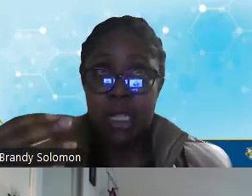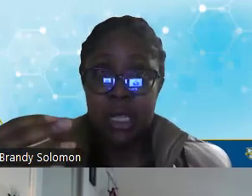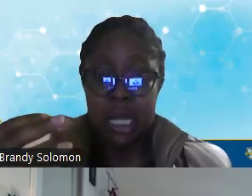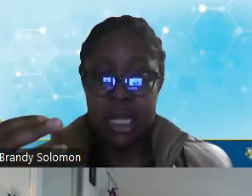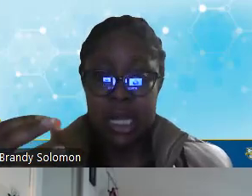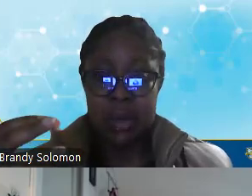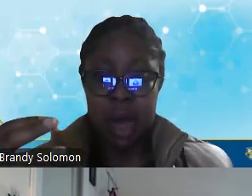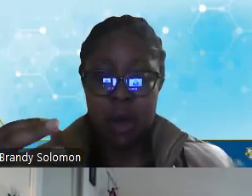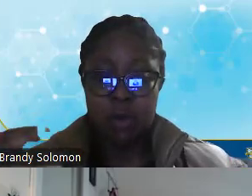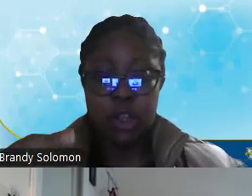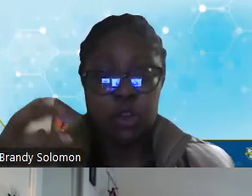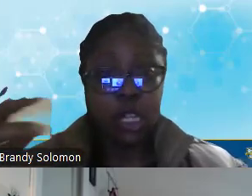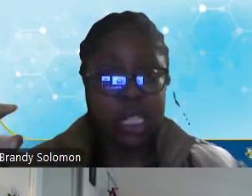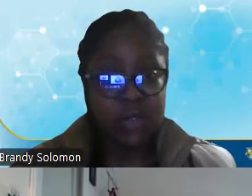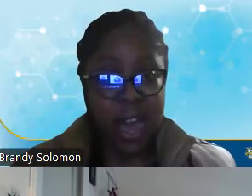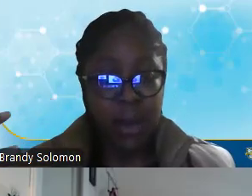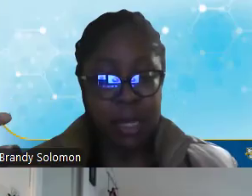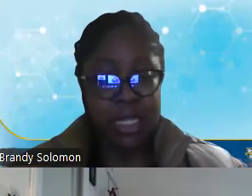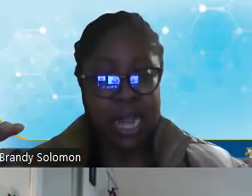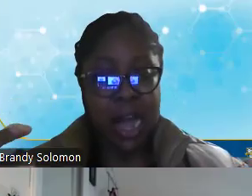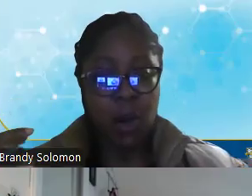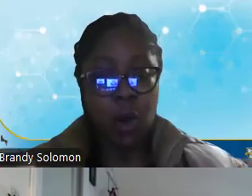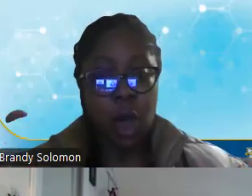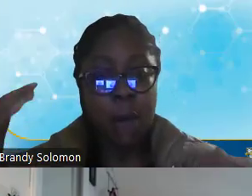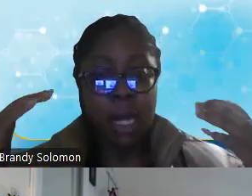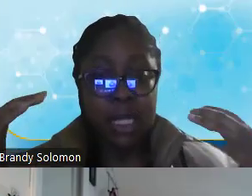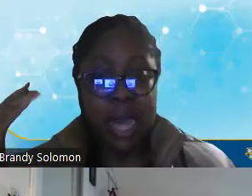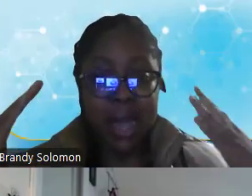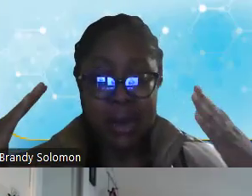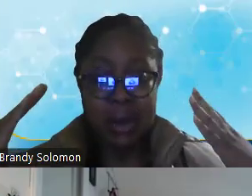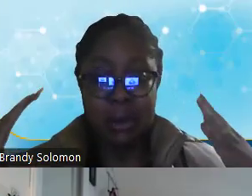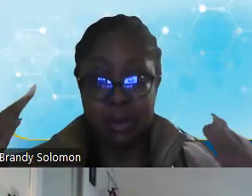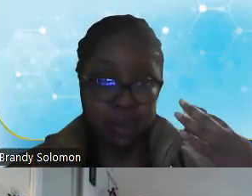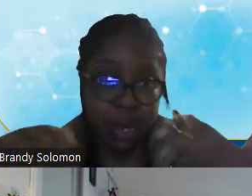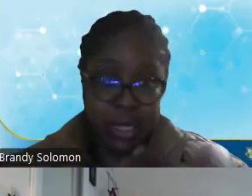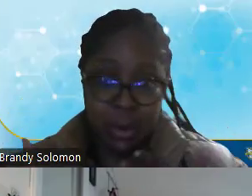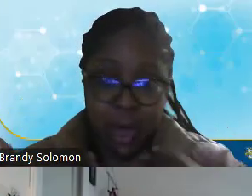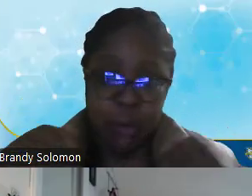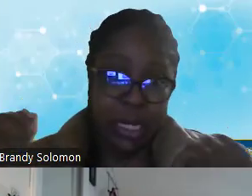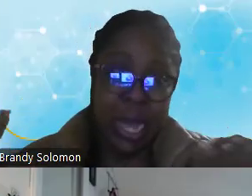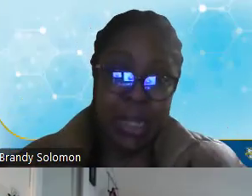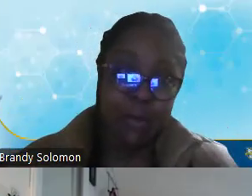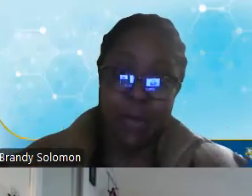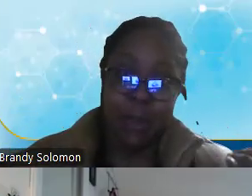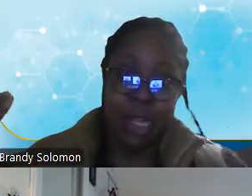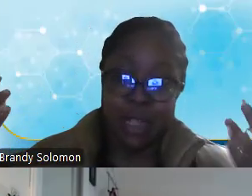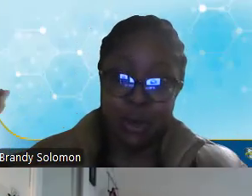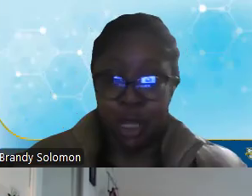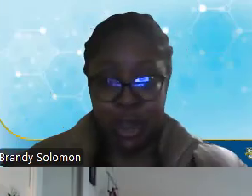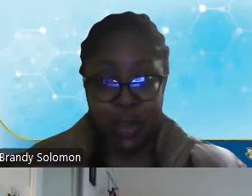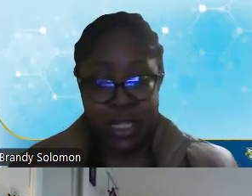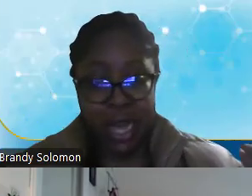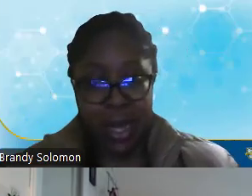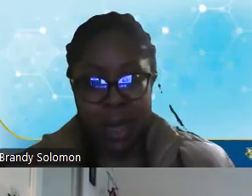I always tend to think about the noisy environments and how much that, for myself, I wouldn't like an environment